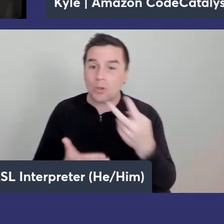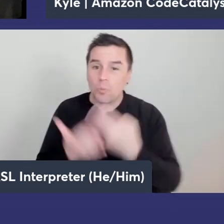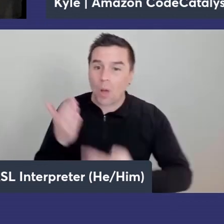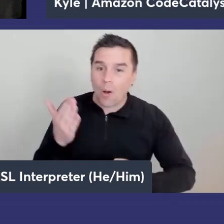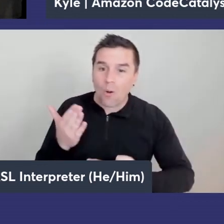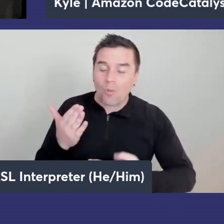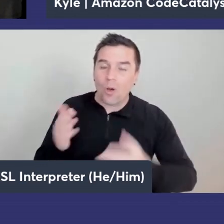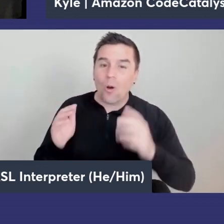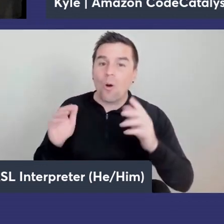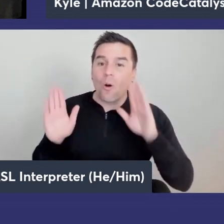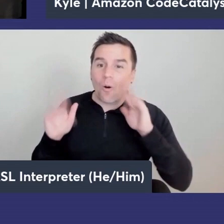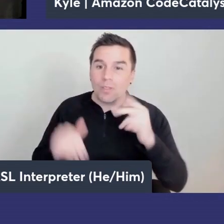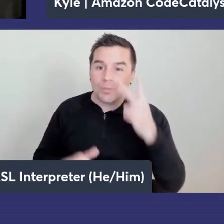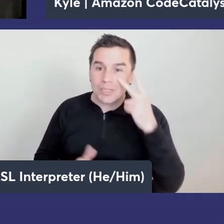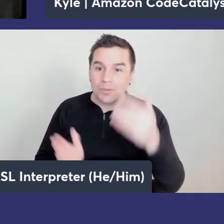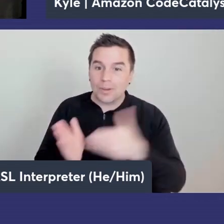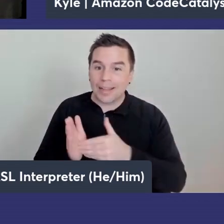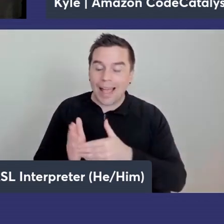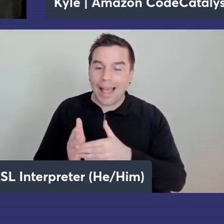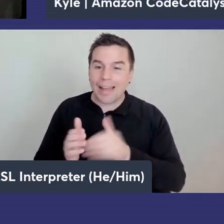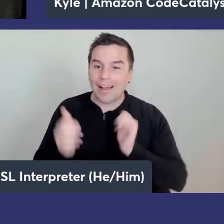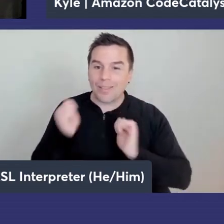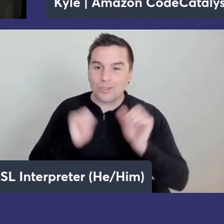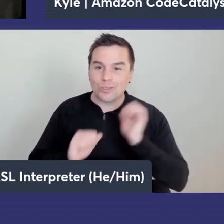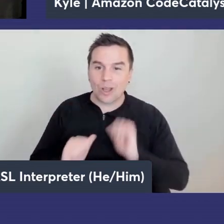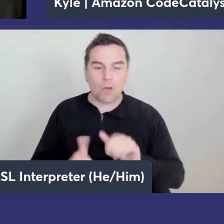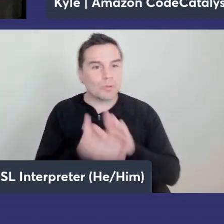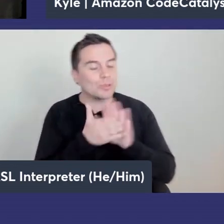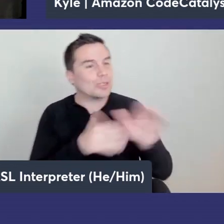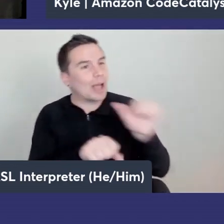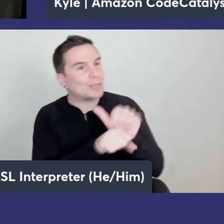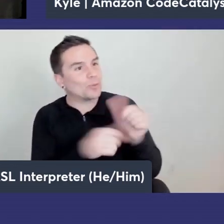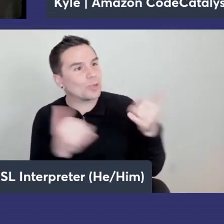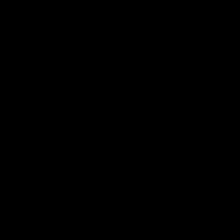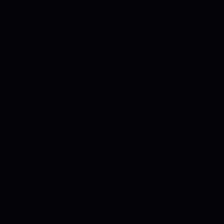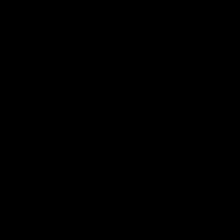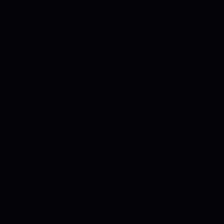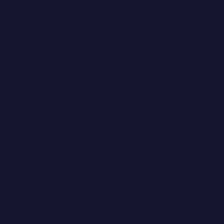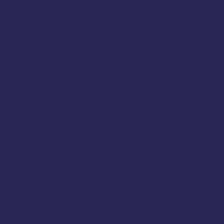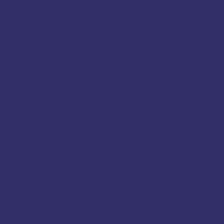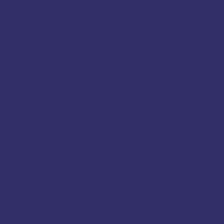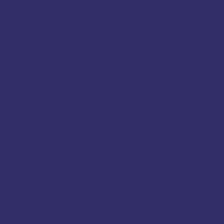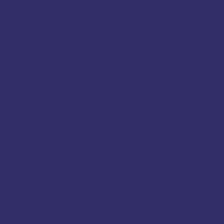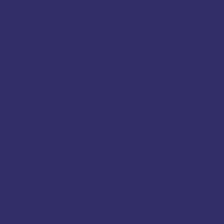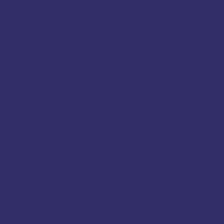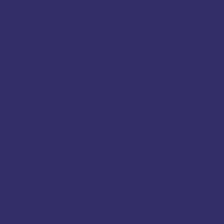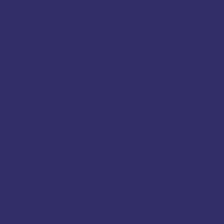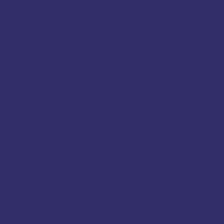you. Nice work today. Well done. Thank you both.